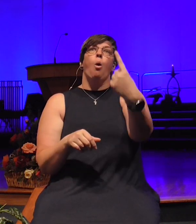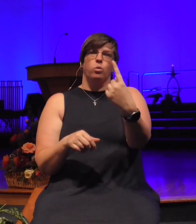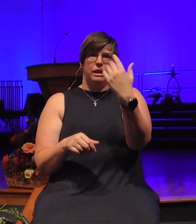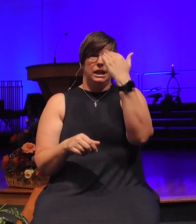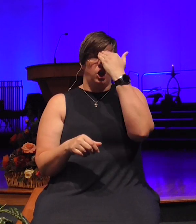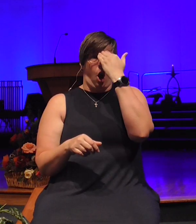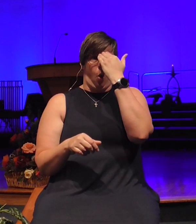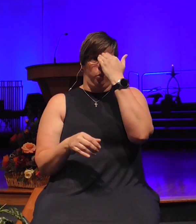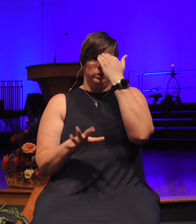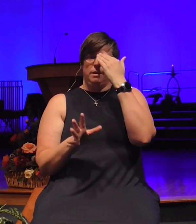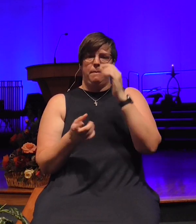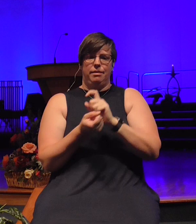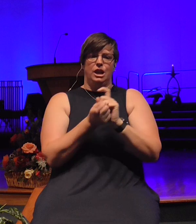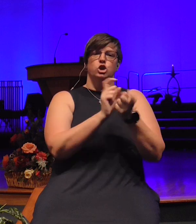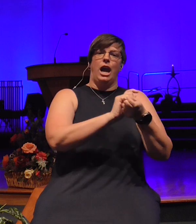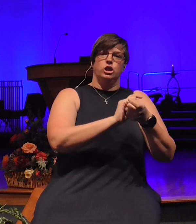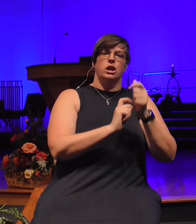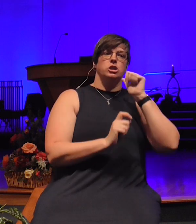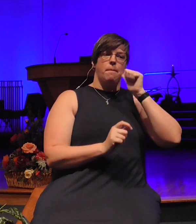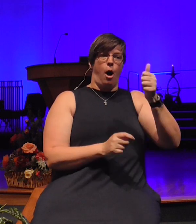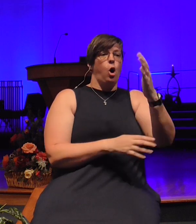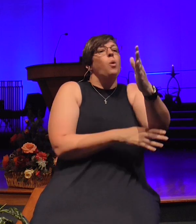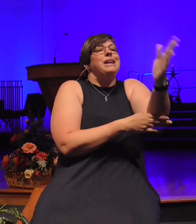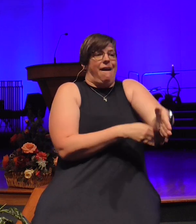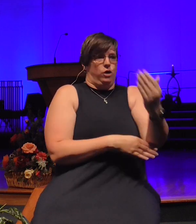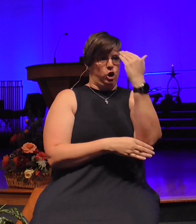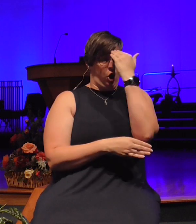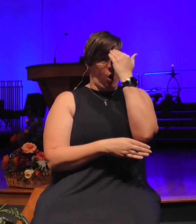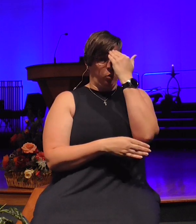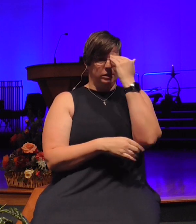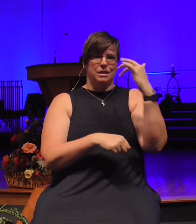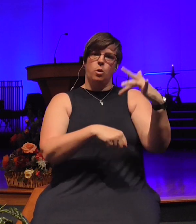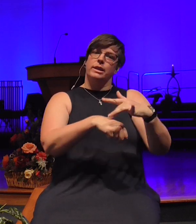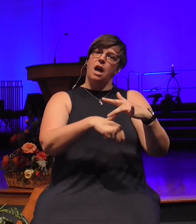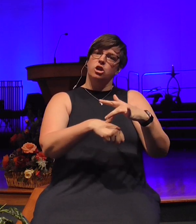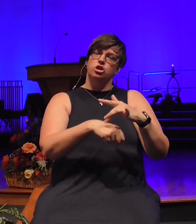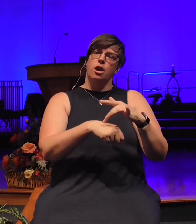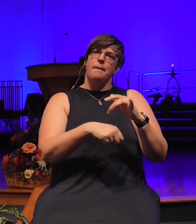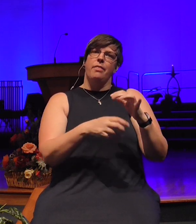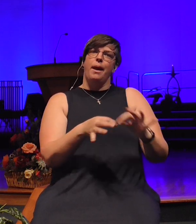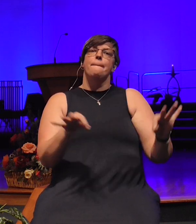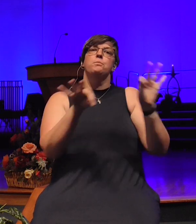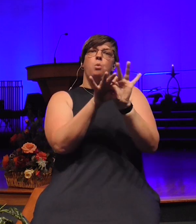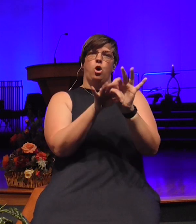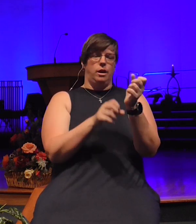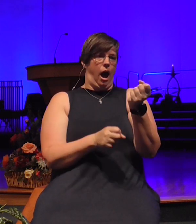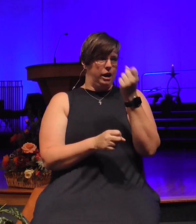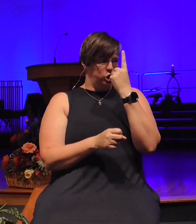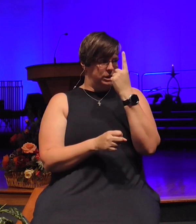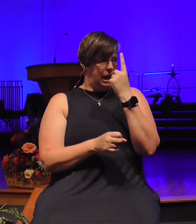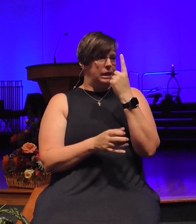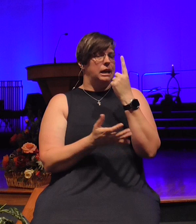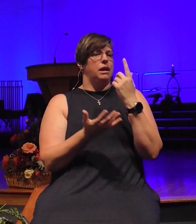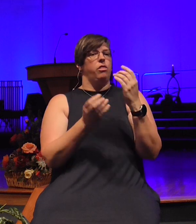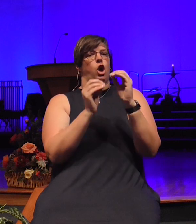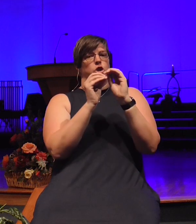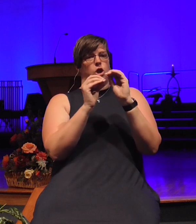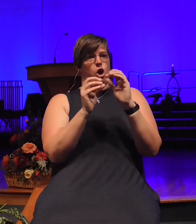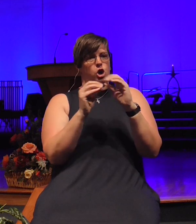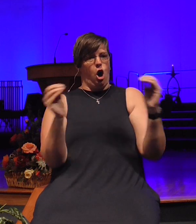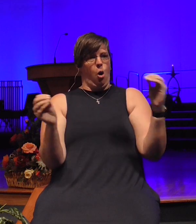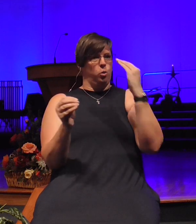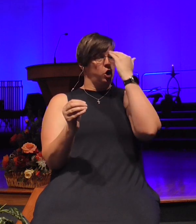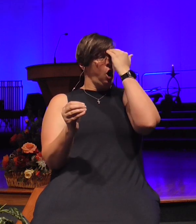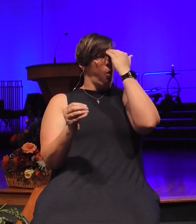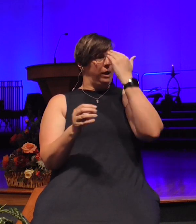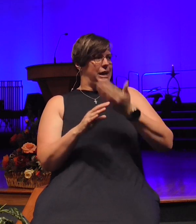tomorrow never knows and touched upon one of the most important understandings in spirituality, that there is no knowing